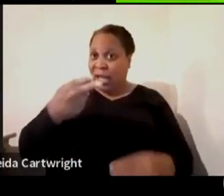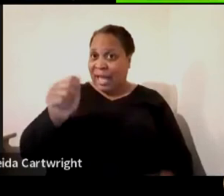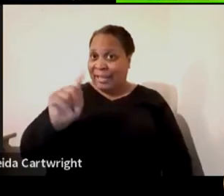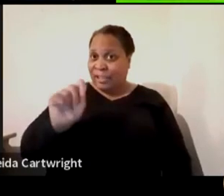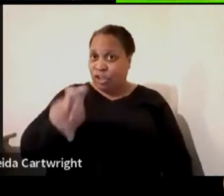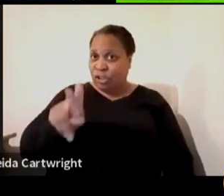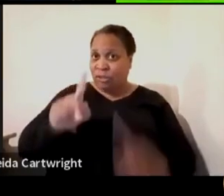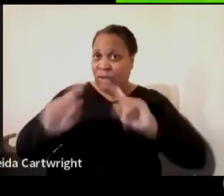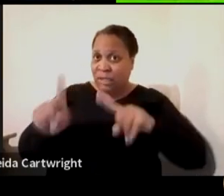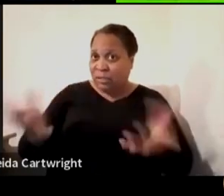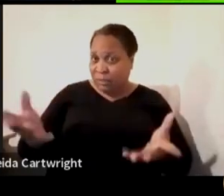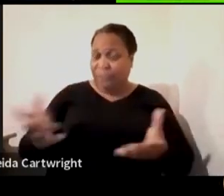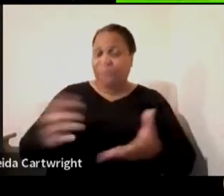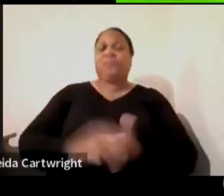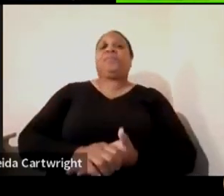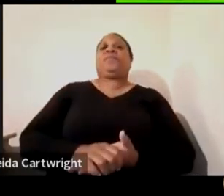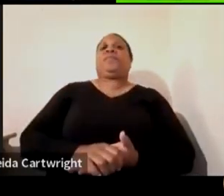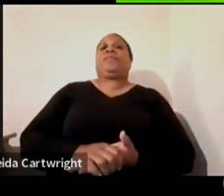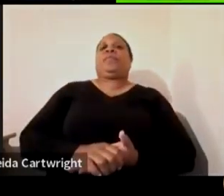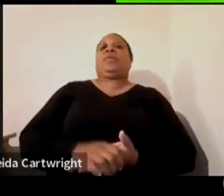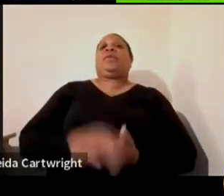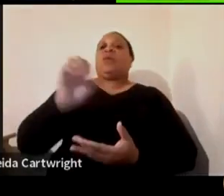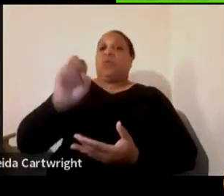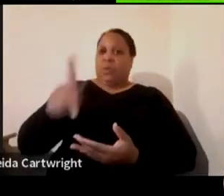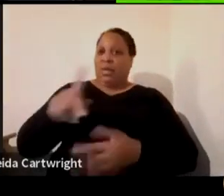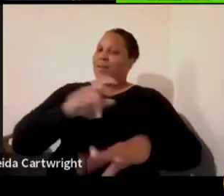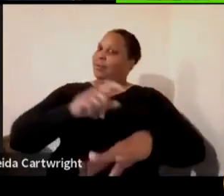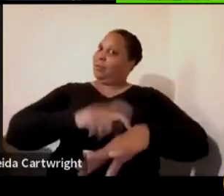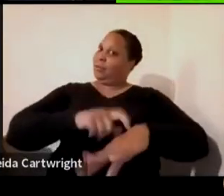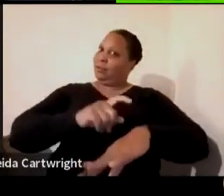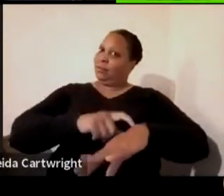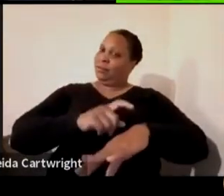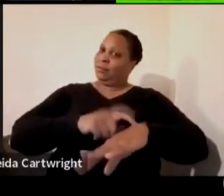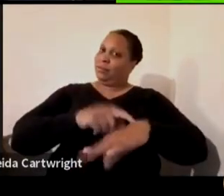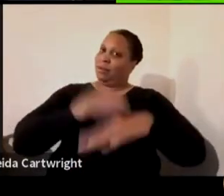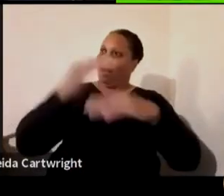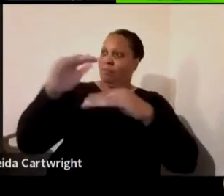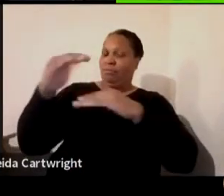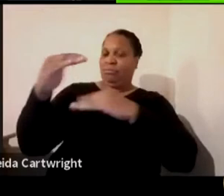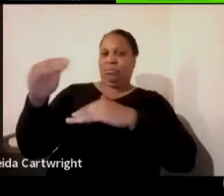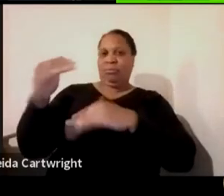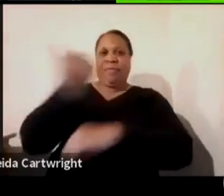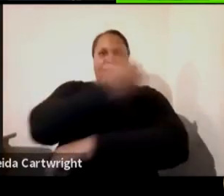Yeah, so in terms of the timing of the vaccine,